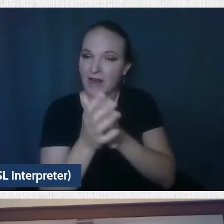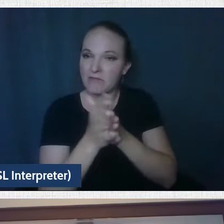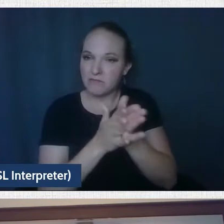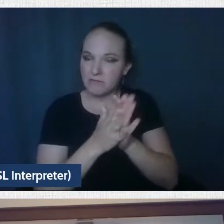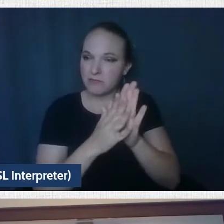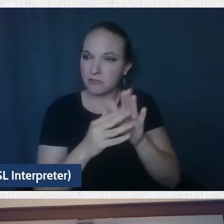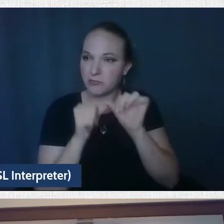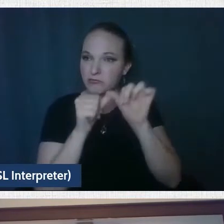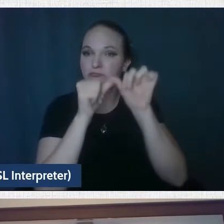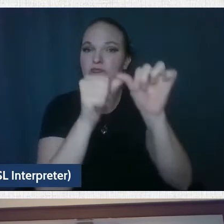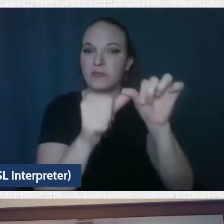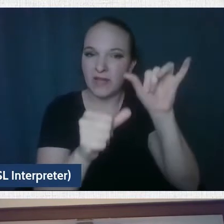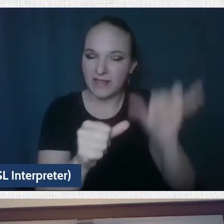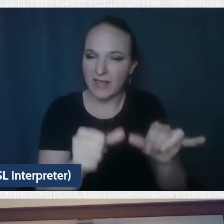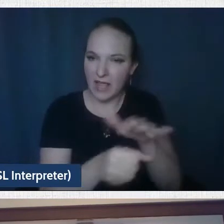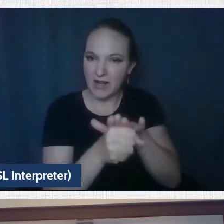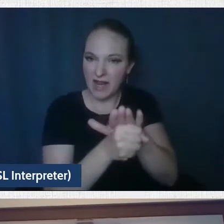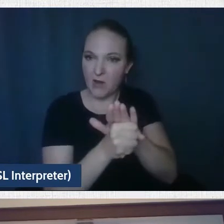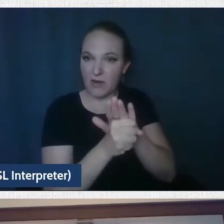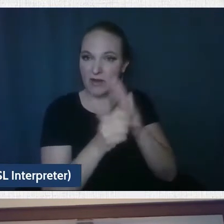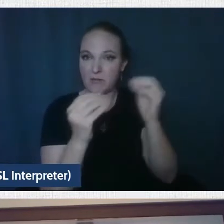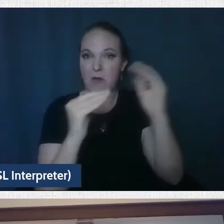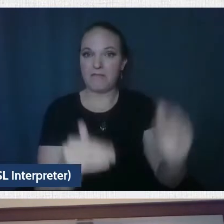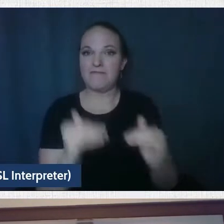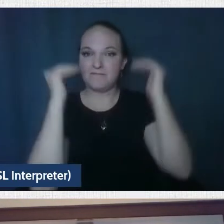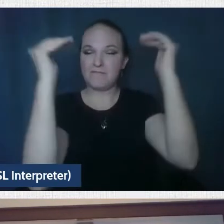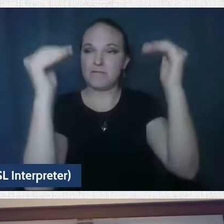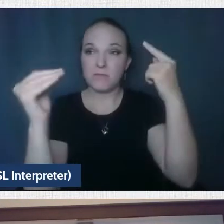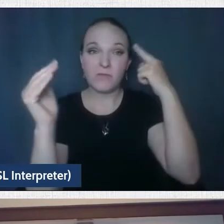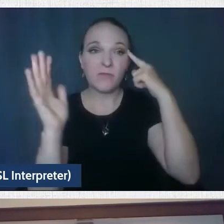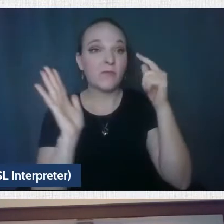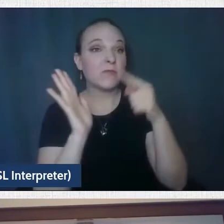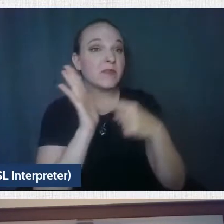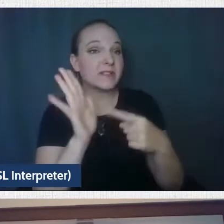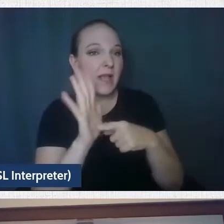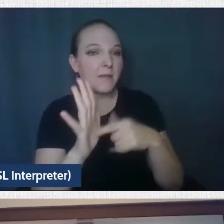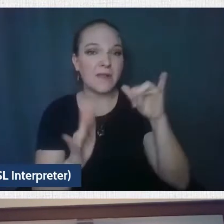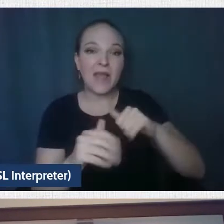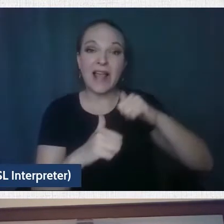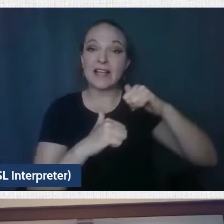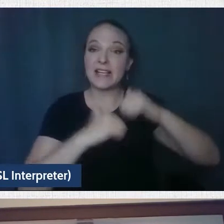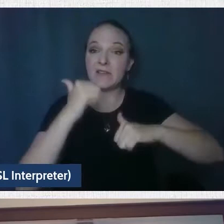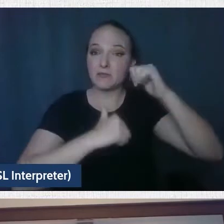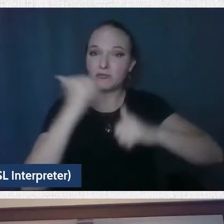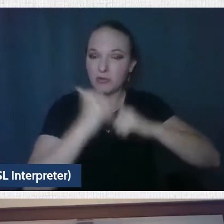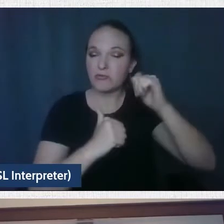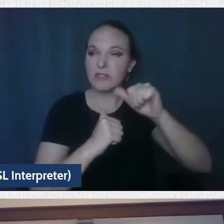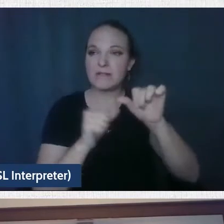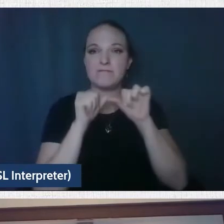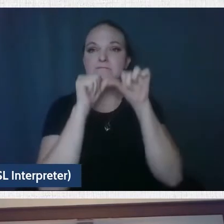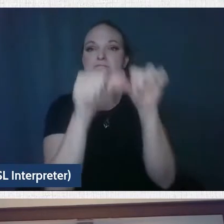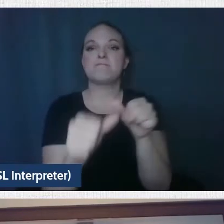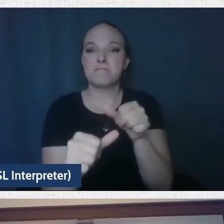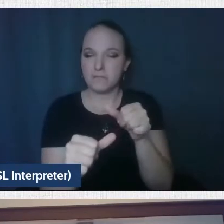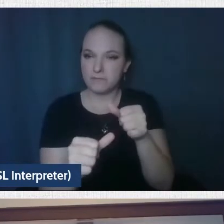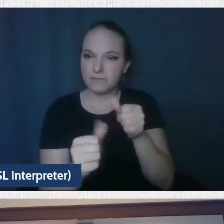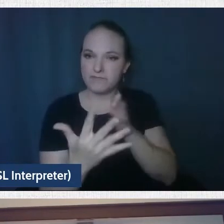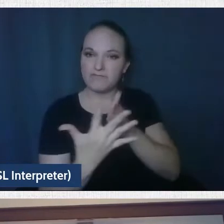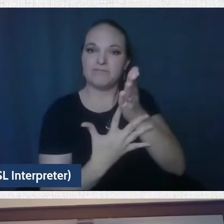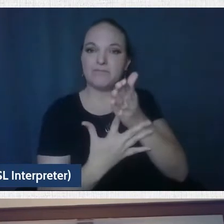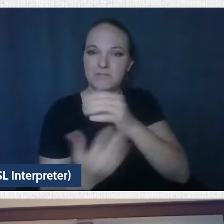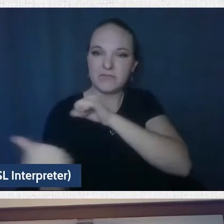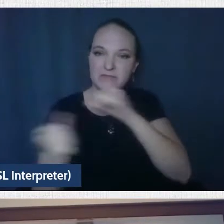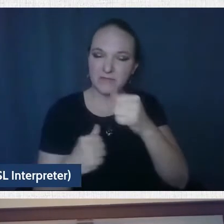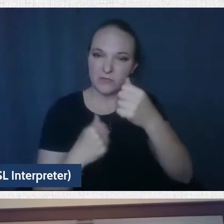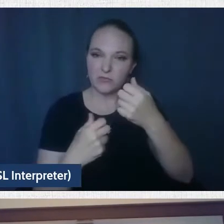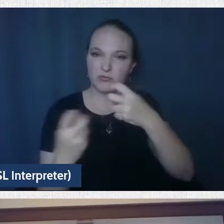areas even further in terms of resilient infrastructure, for example. We look at education. We really look to be at the